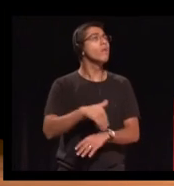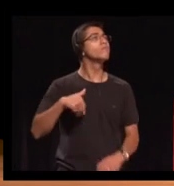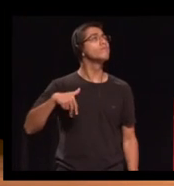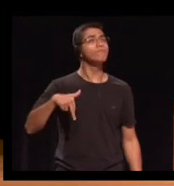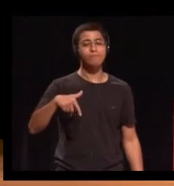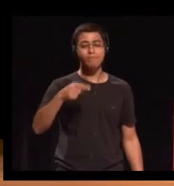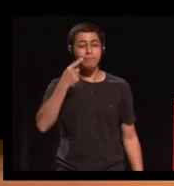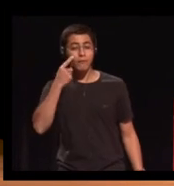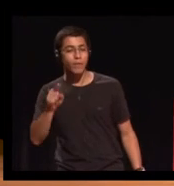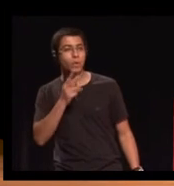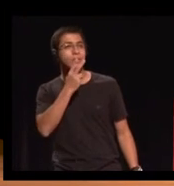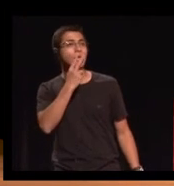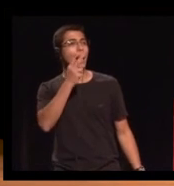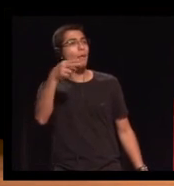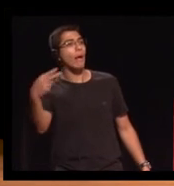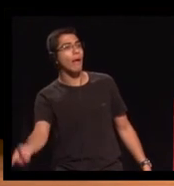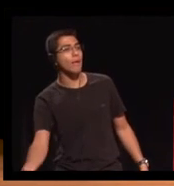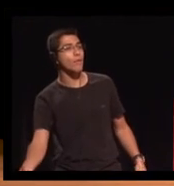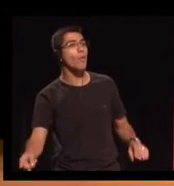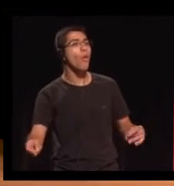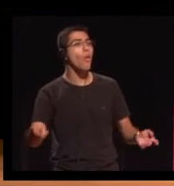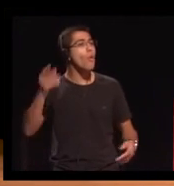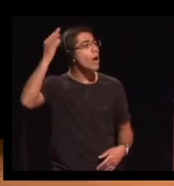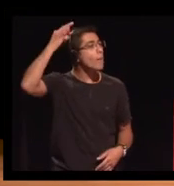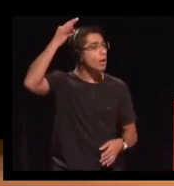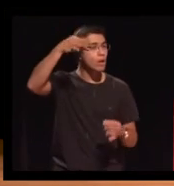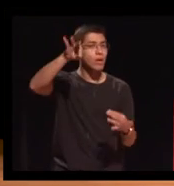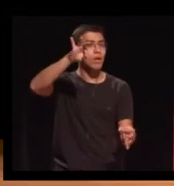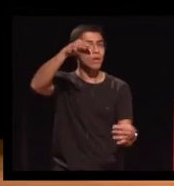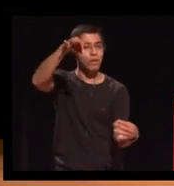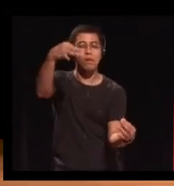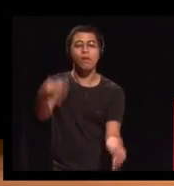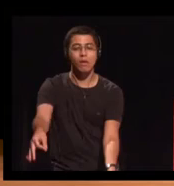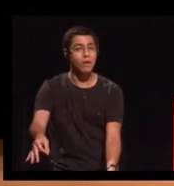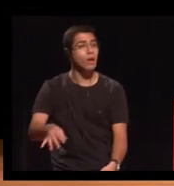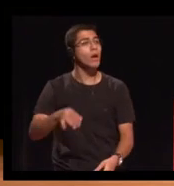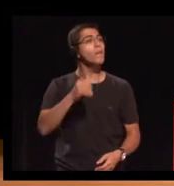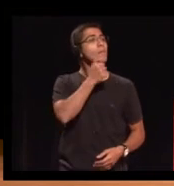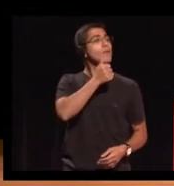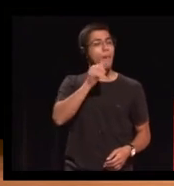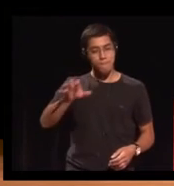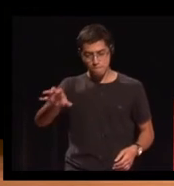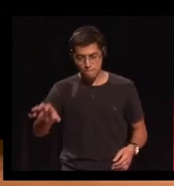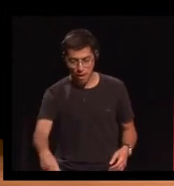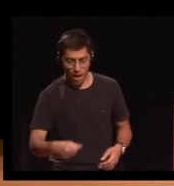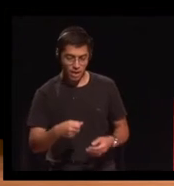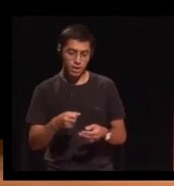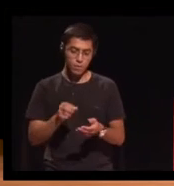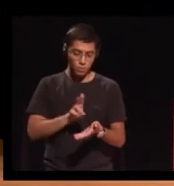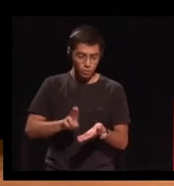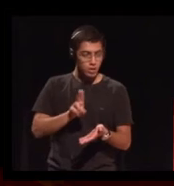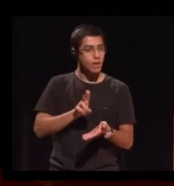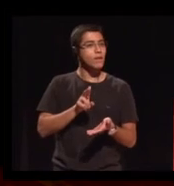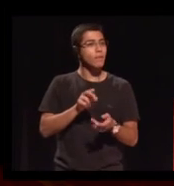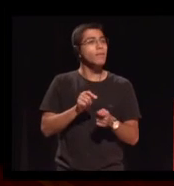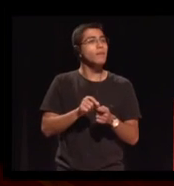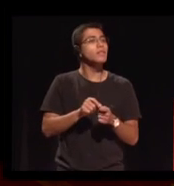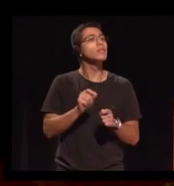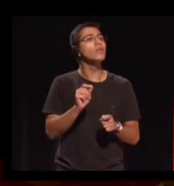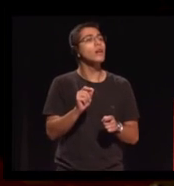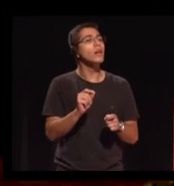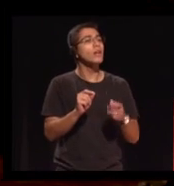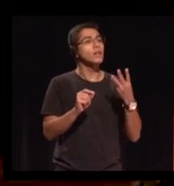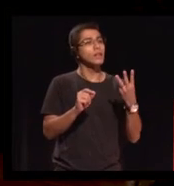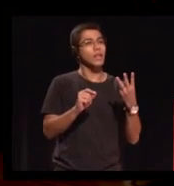so on. And she uses those DNA samples to reconstruct 3D prints of faces.